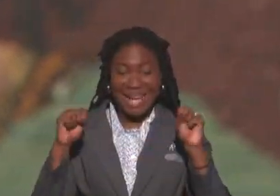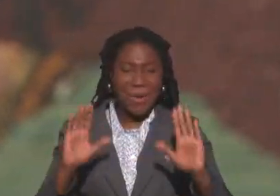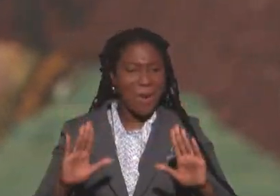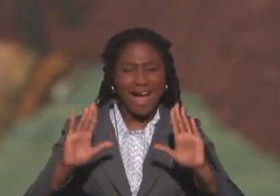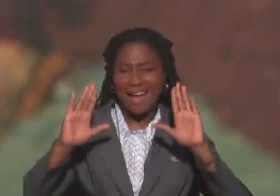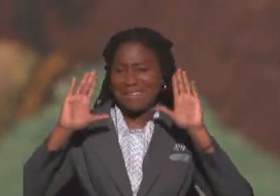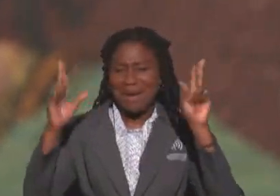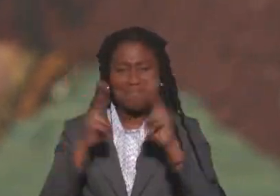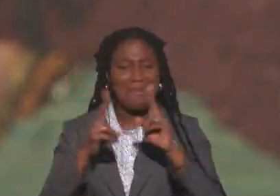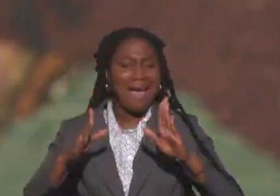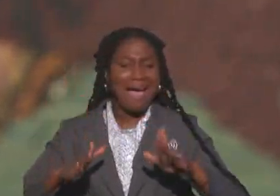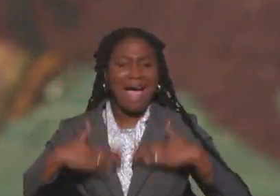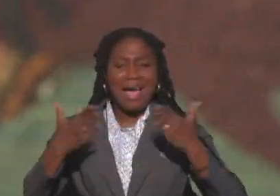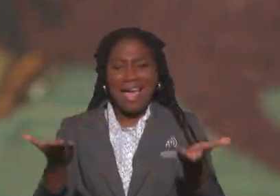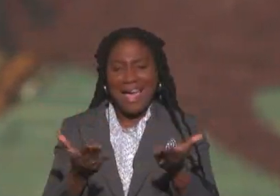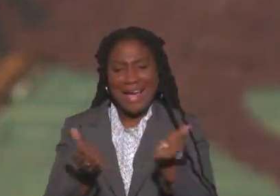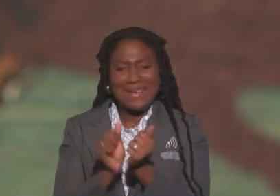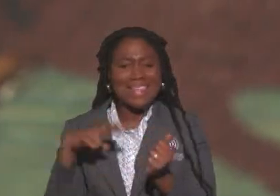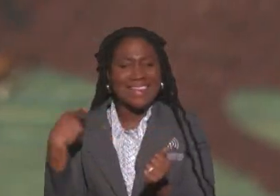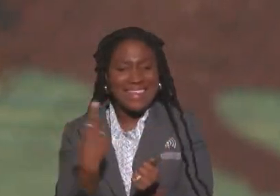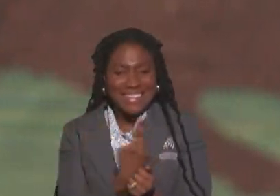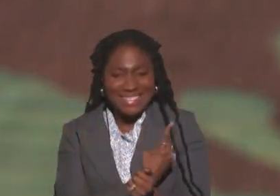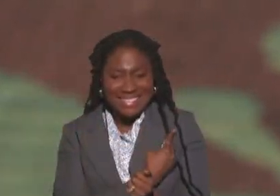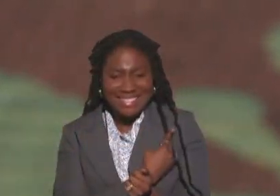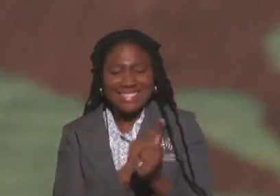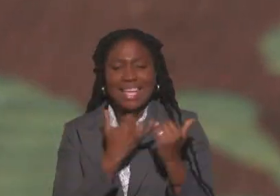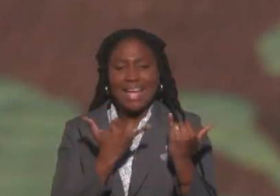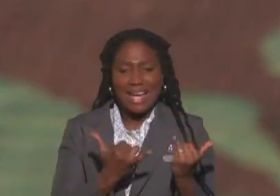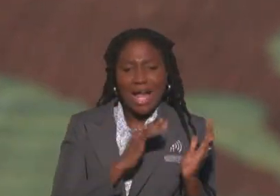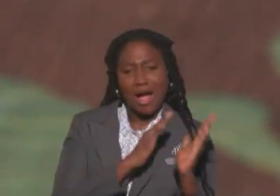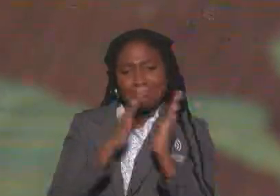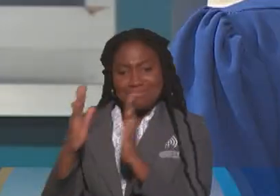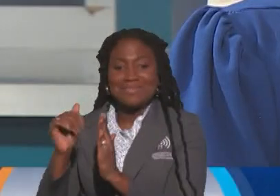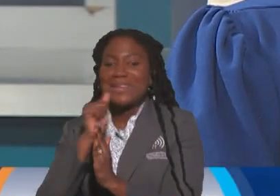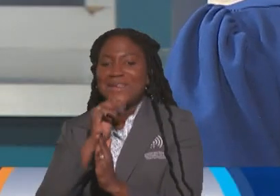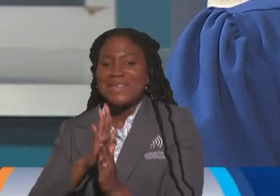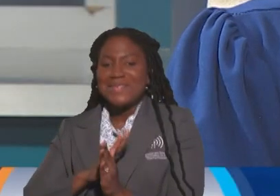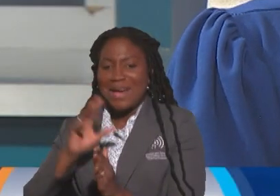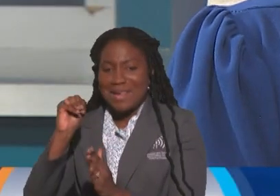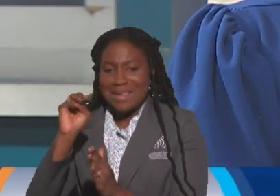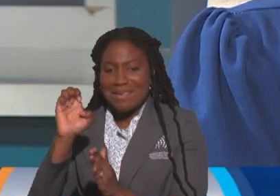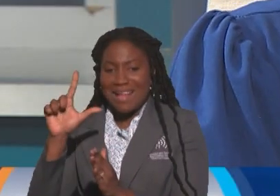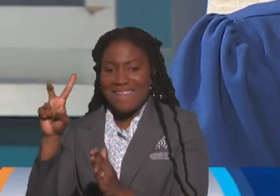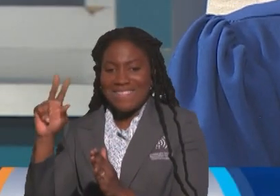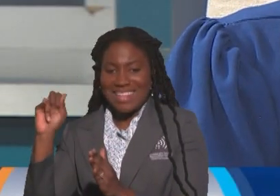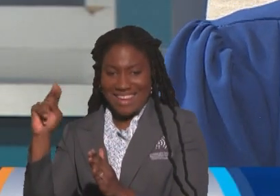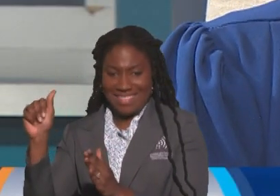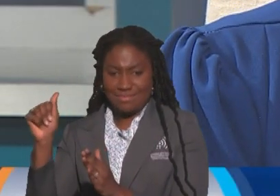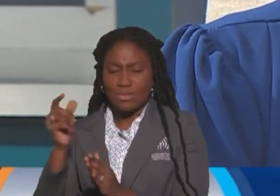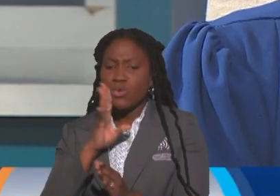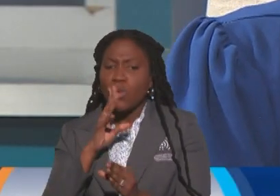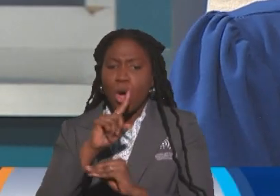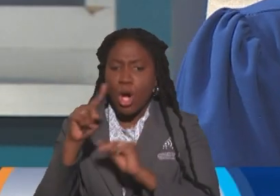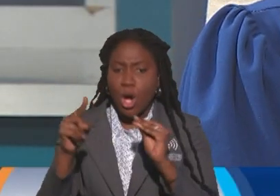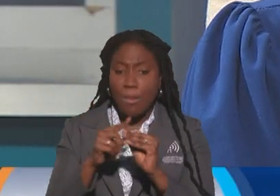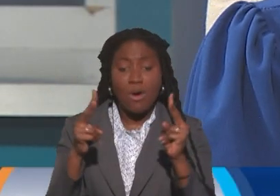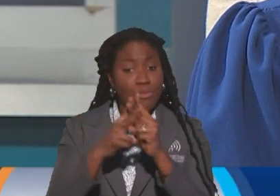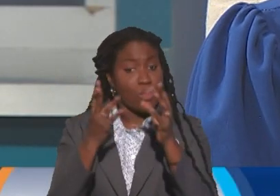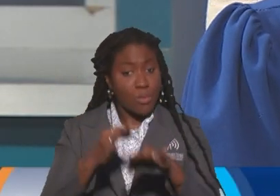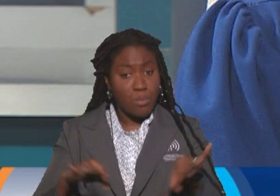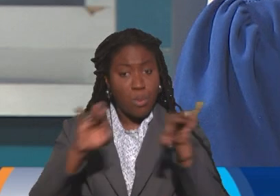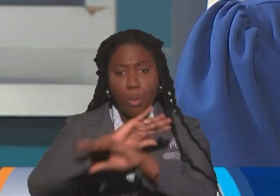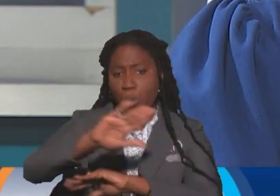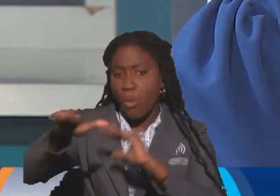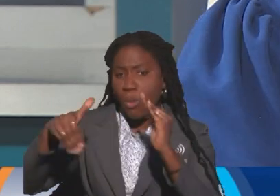Wonderful. We're so happy to have you with us. Melvina, let's come back to you for a quick moment. Now, you've spoken about inclusivity being very important, brought in all